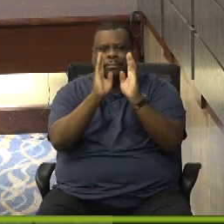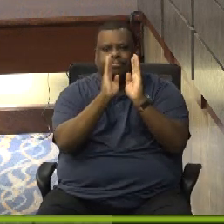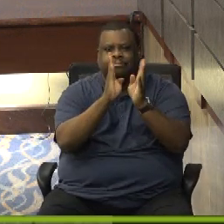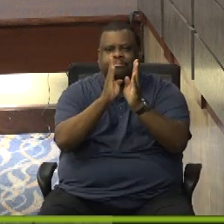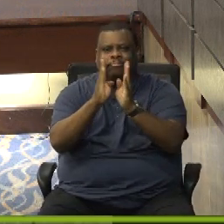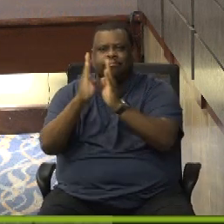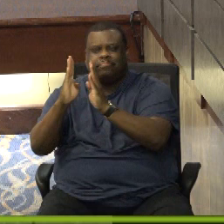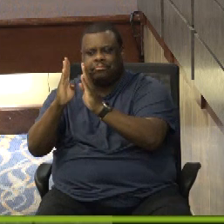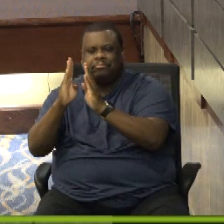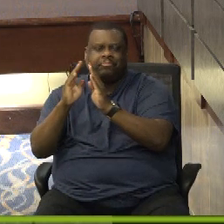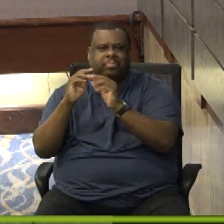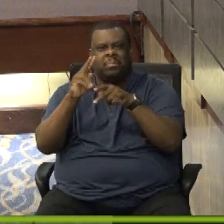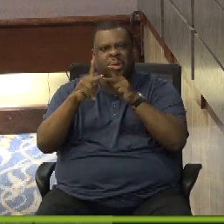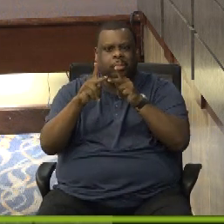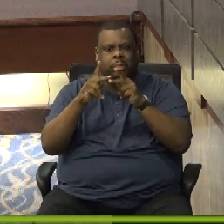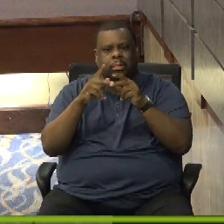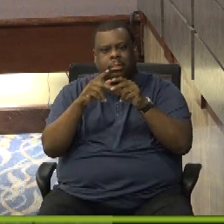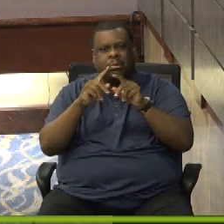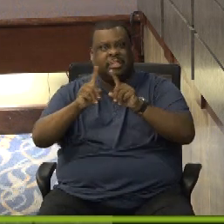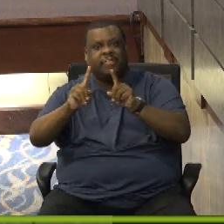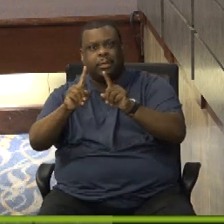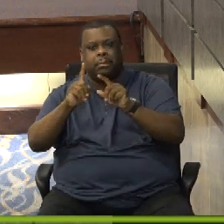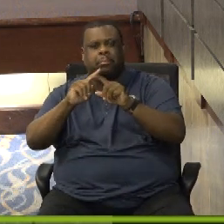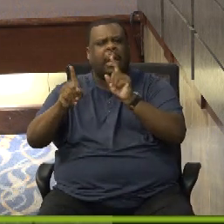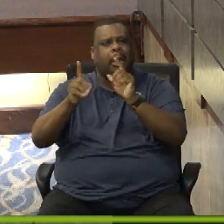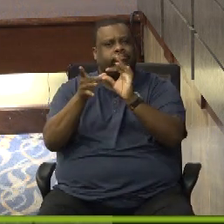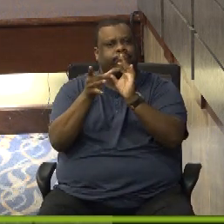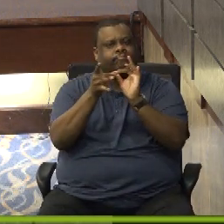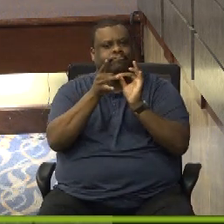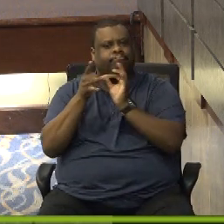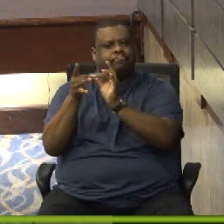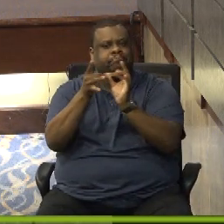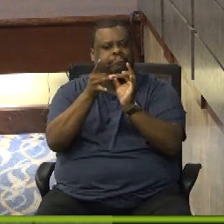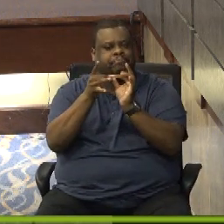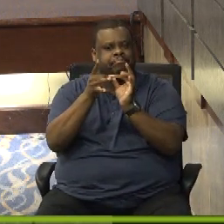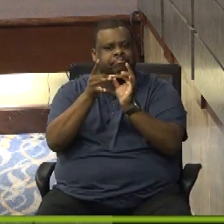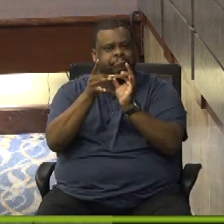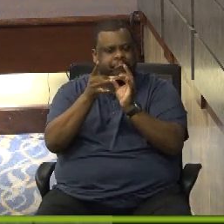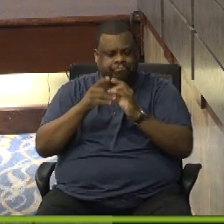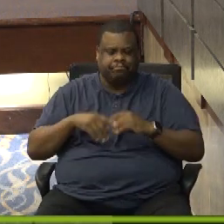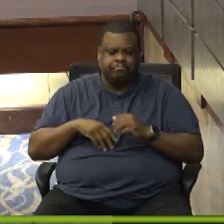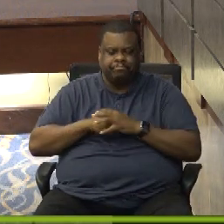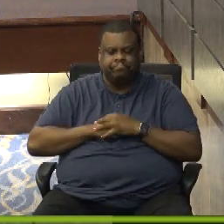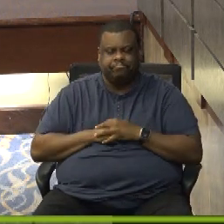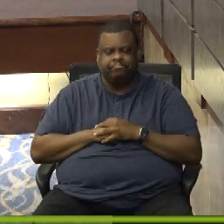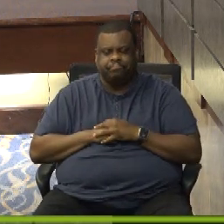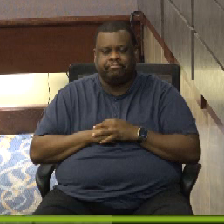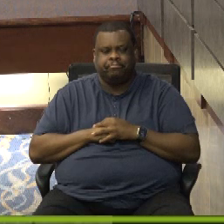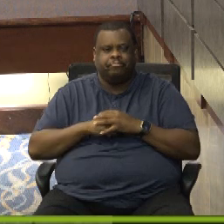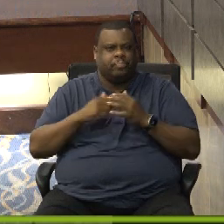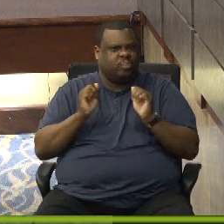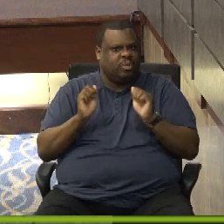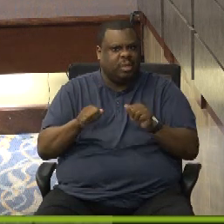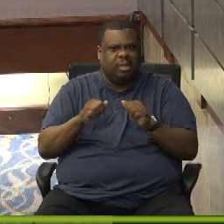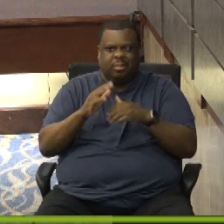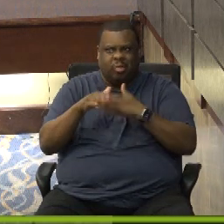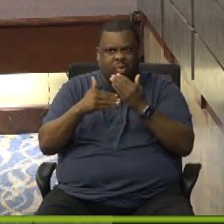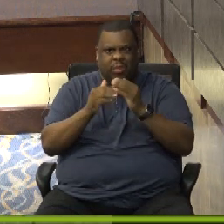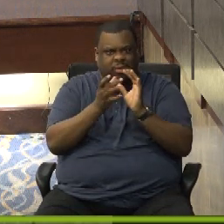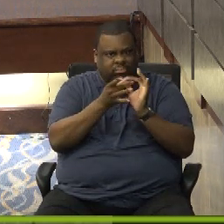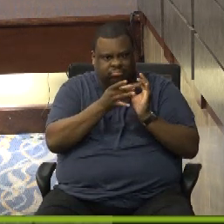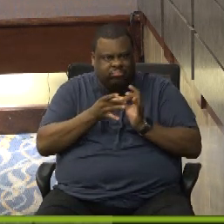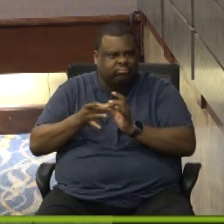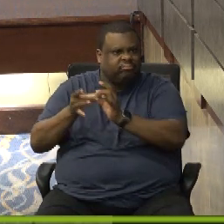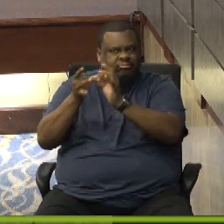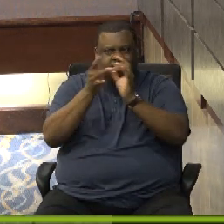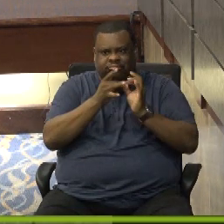to unite different images of people. So we take our flying W, we can create these kind of collages, and also link it all together with a city